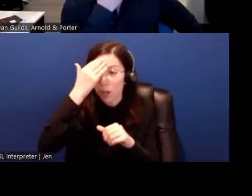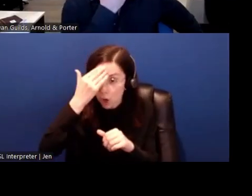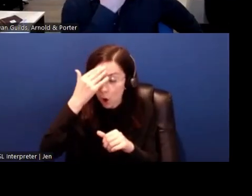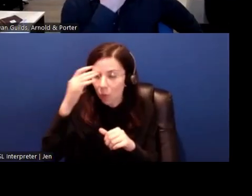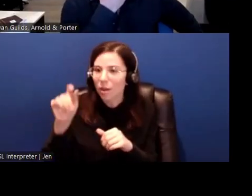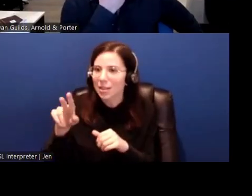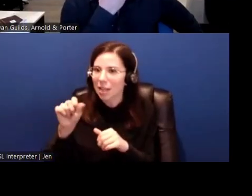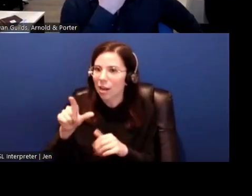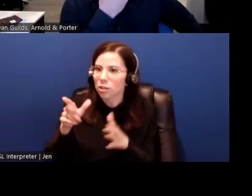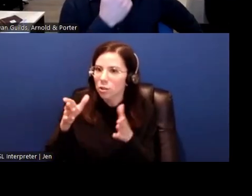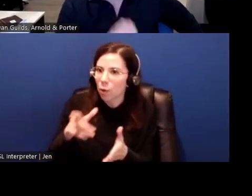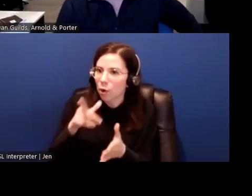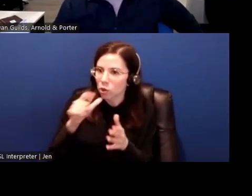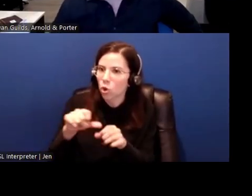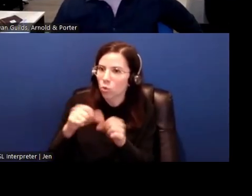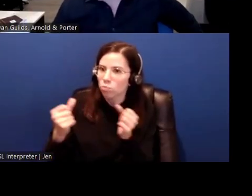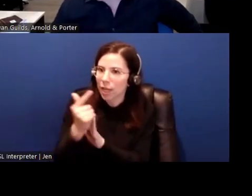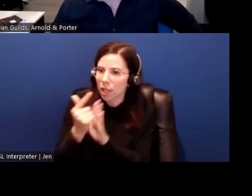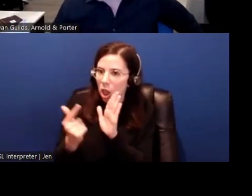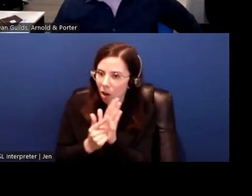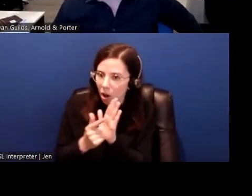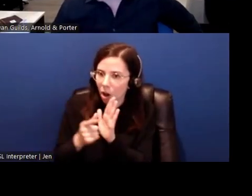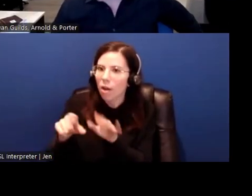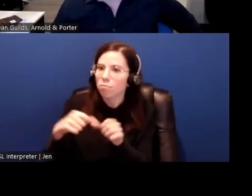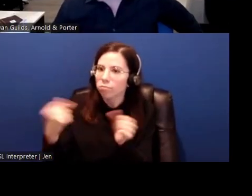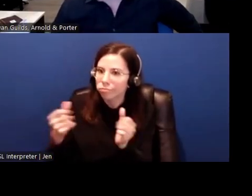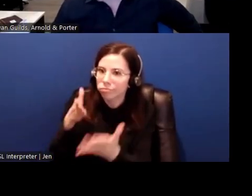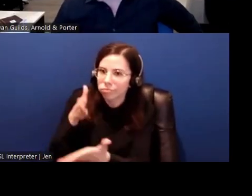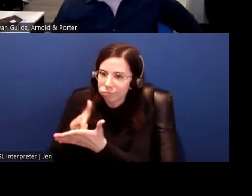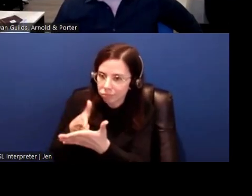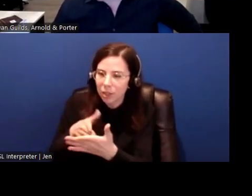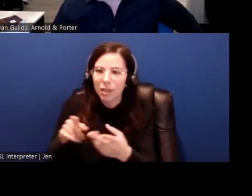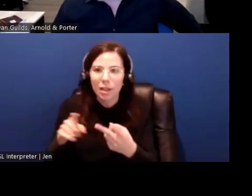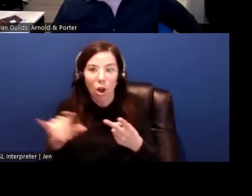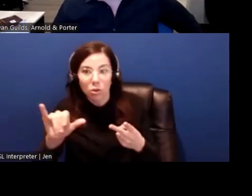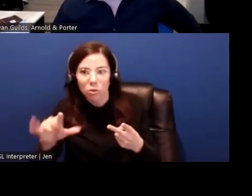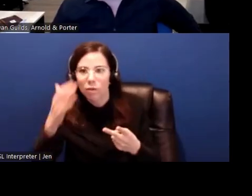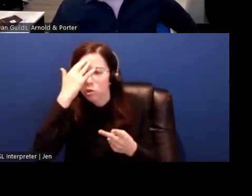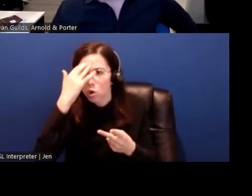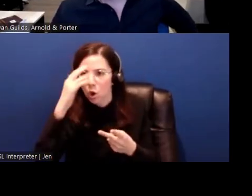person who is committing the offense and the victim.